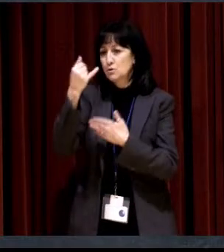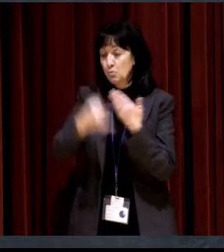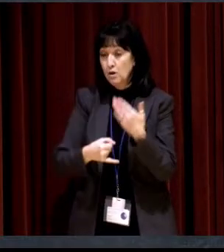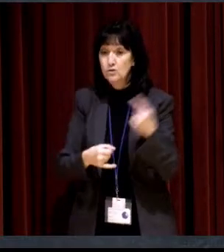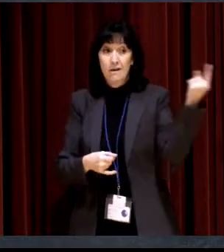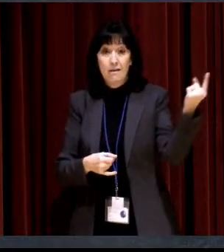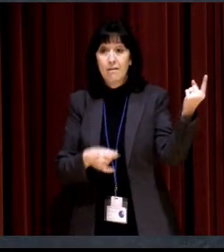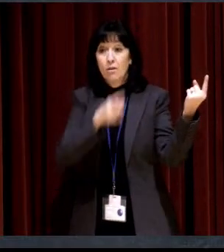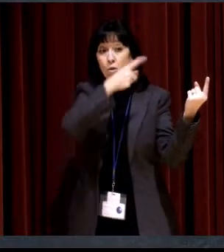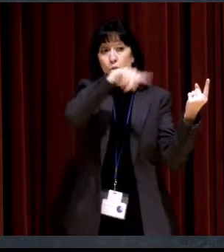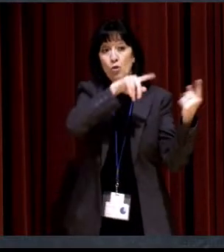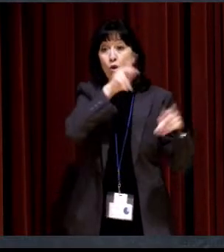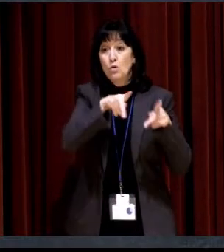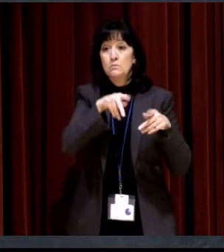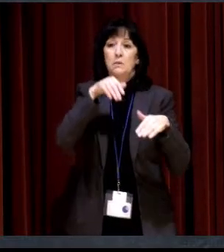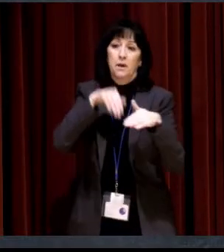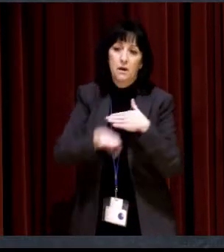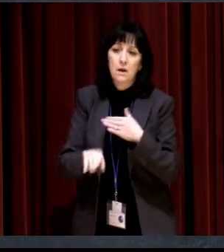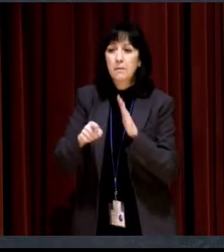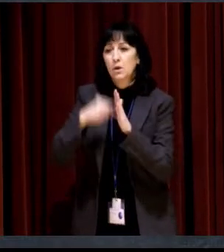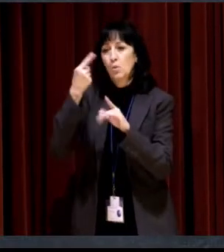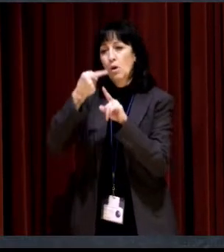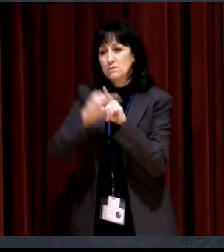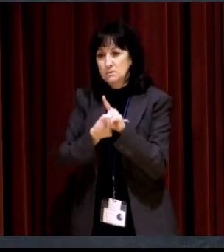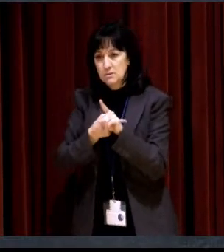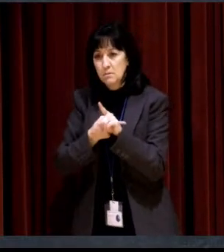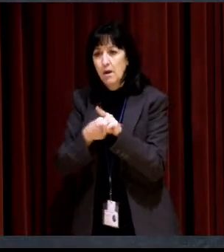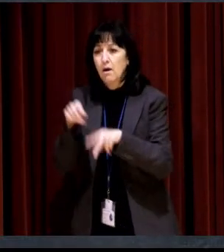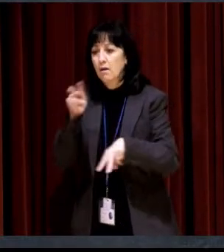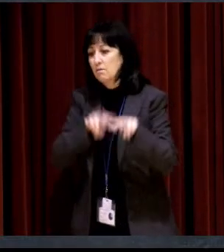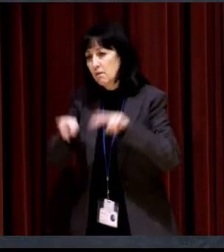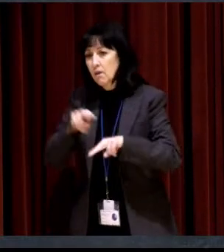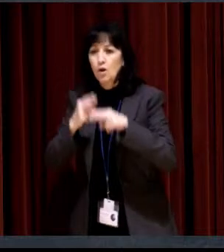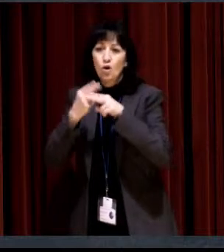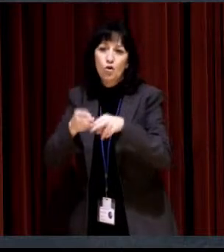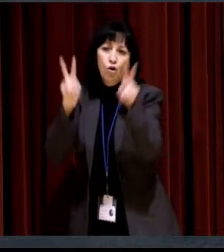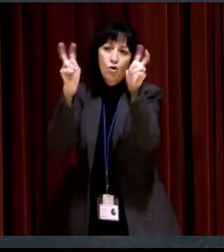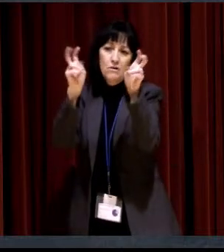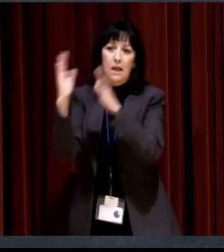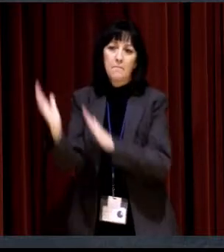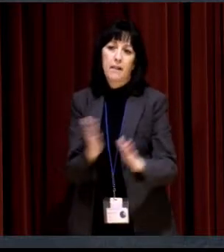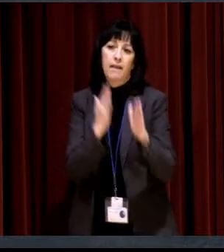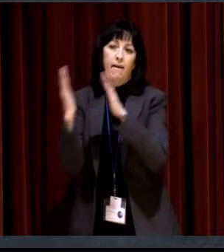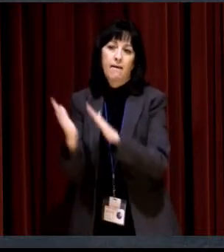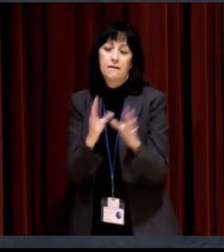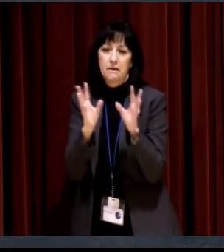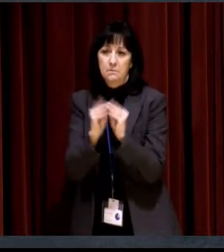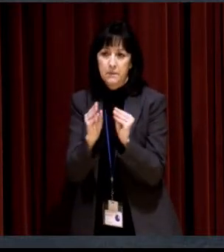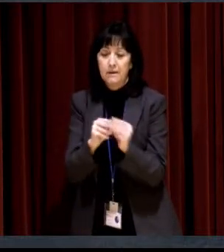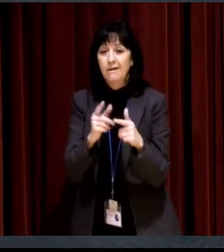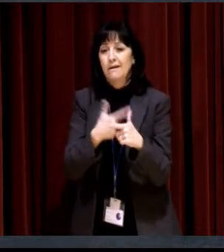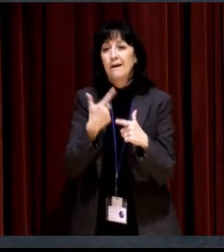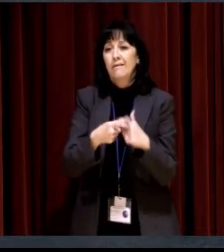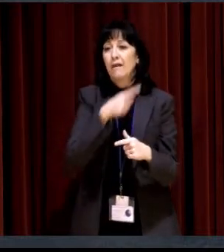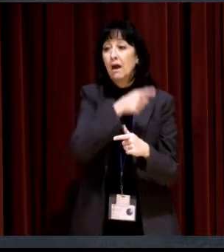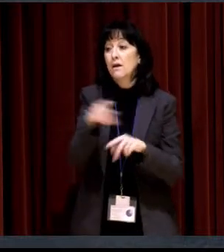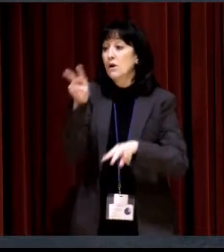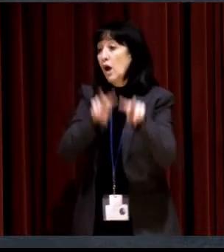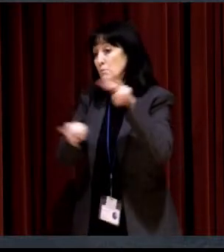I think it's once a month, then a planning meeting, and then you get an observation, and then you get a reflection